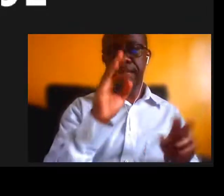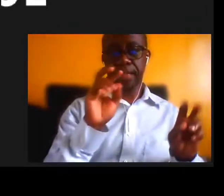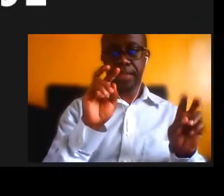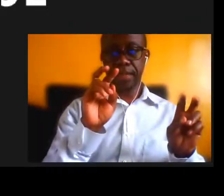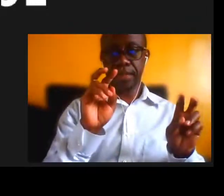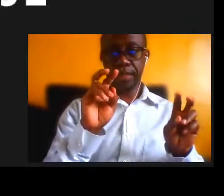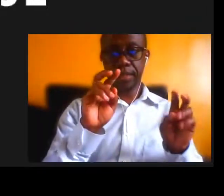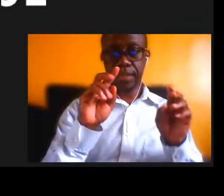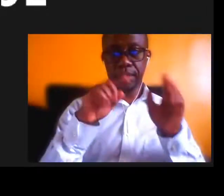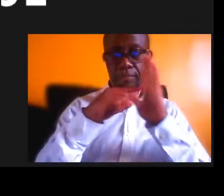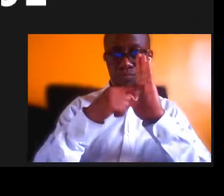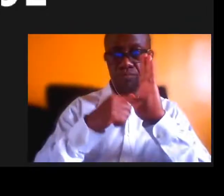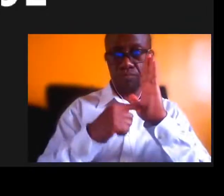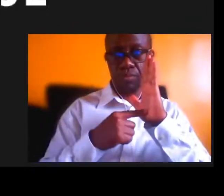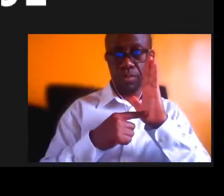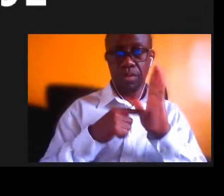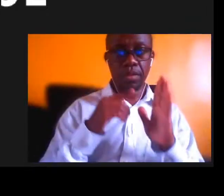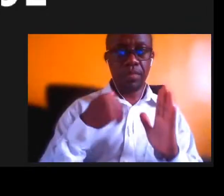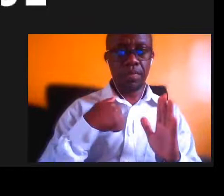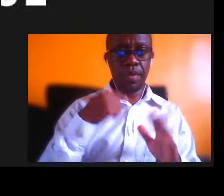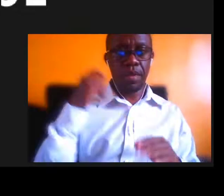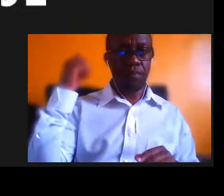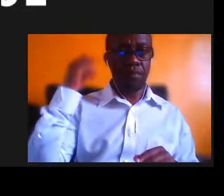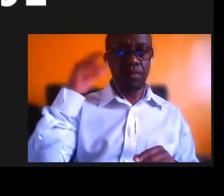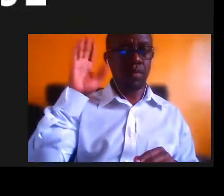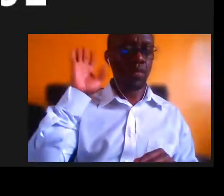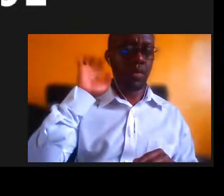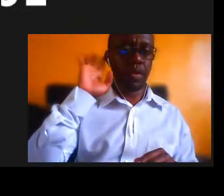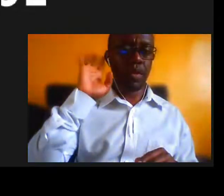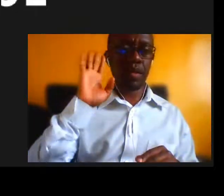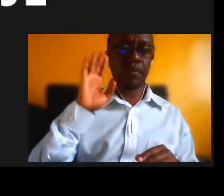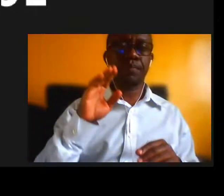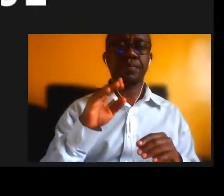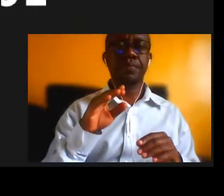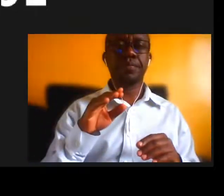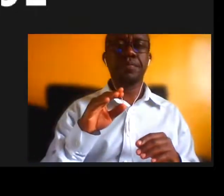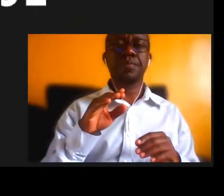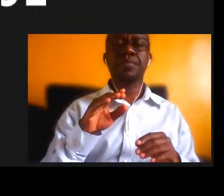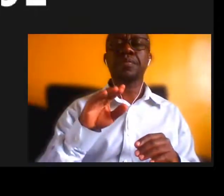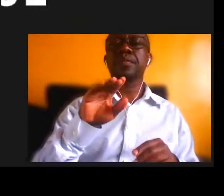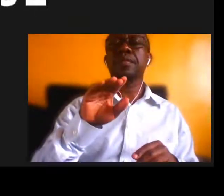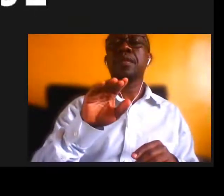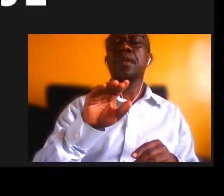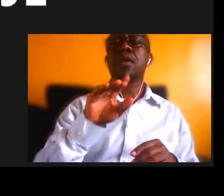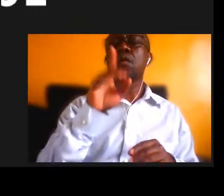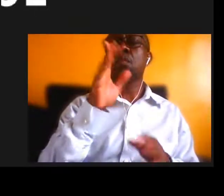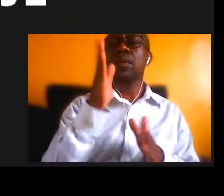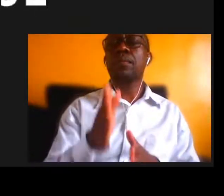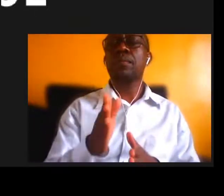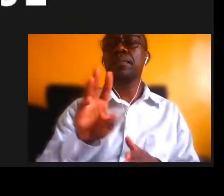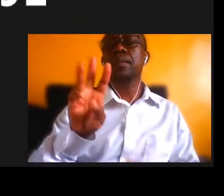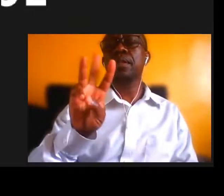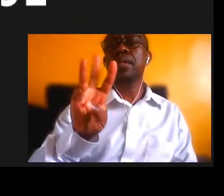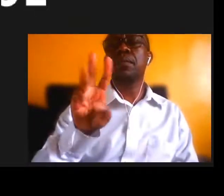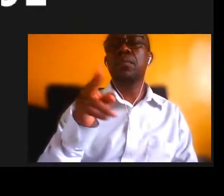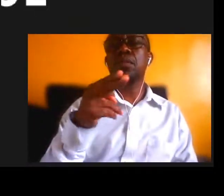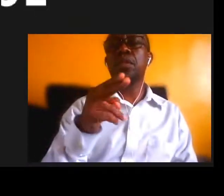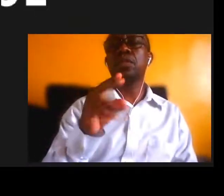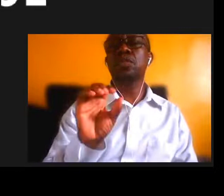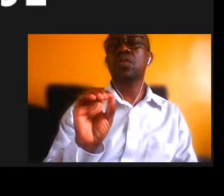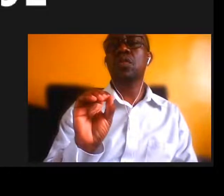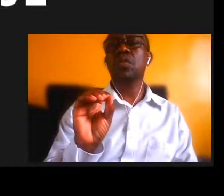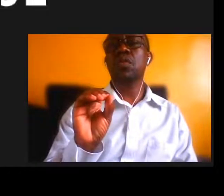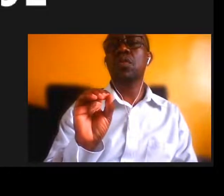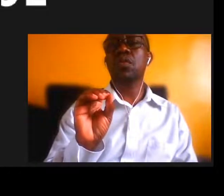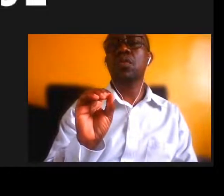I think you've heard a report regarding the expert of HWO who have been